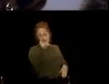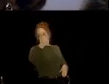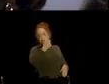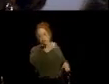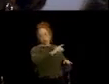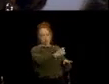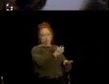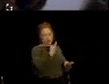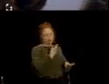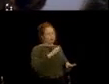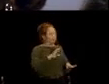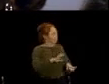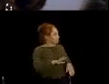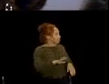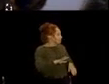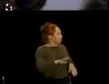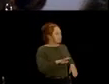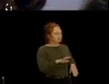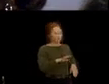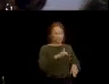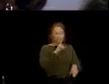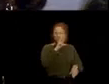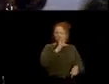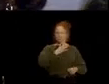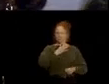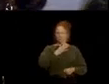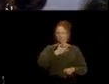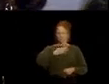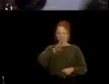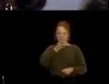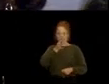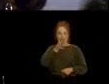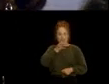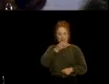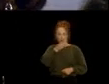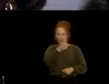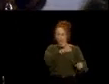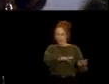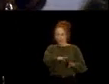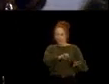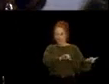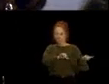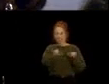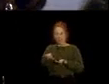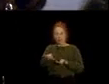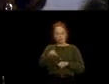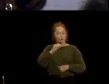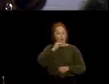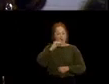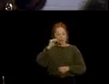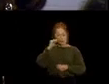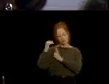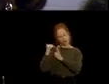think it's a lot of what my mom did for me, and that's just remind them at home of their value and their